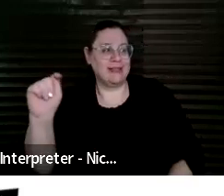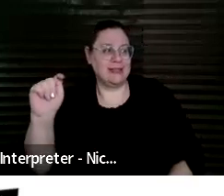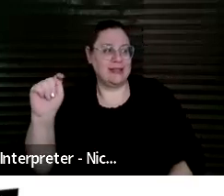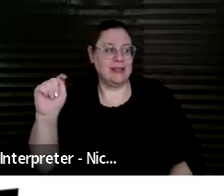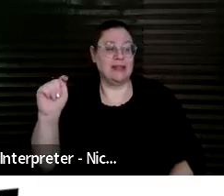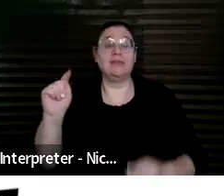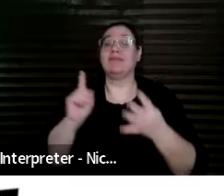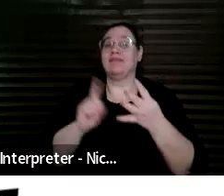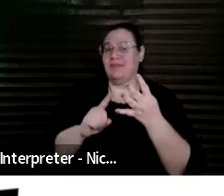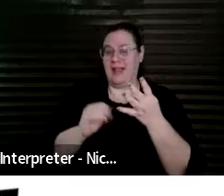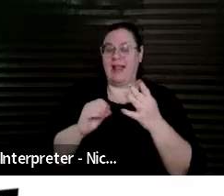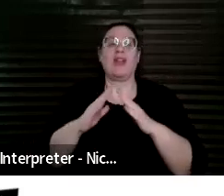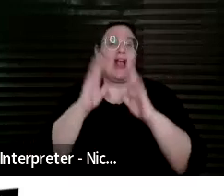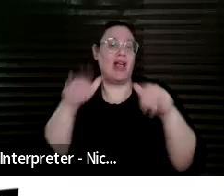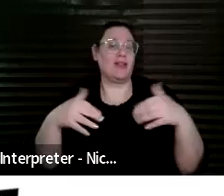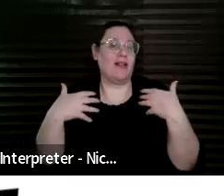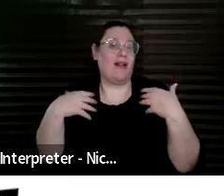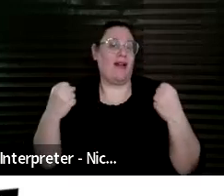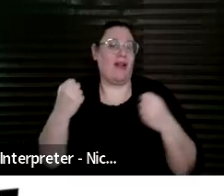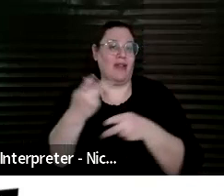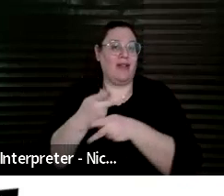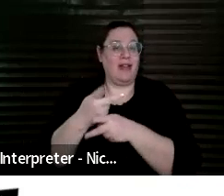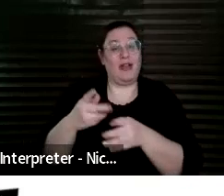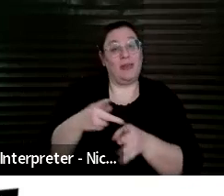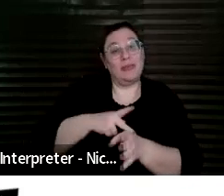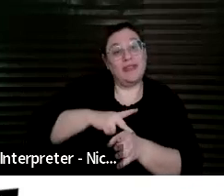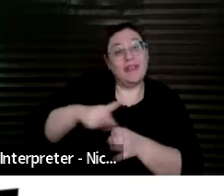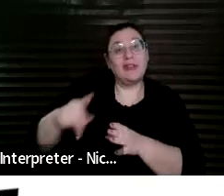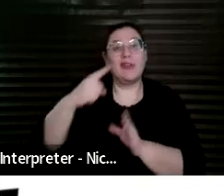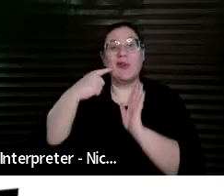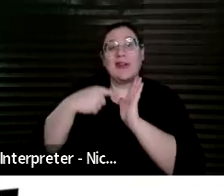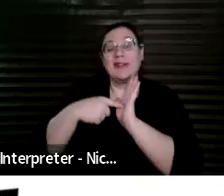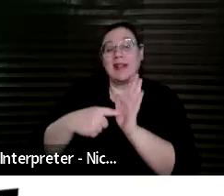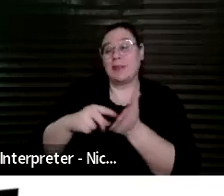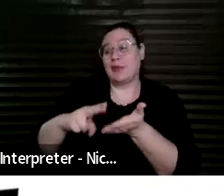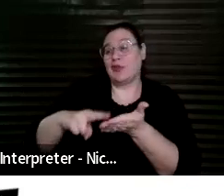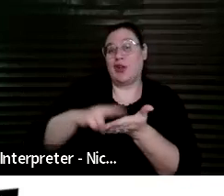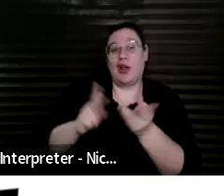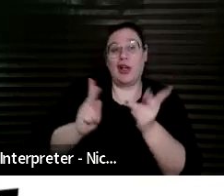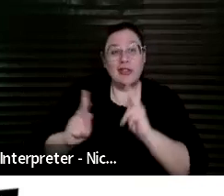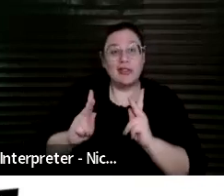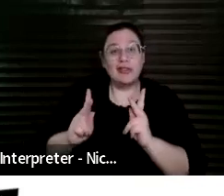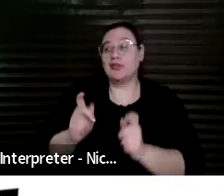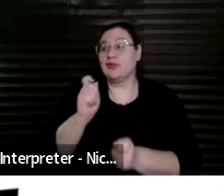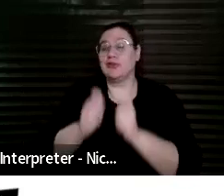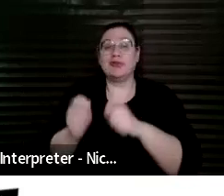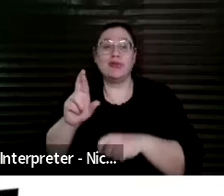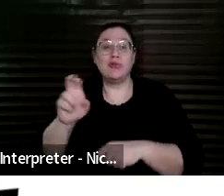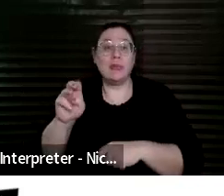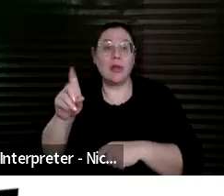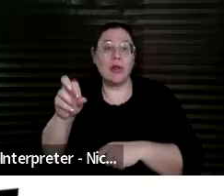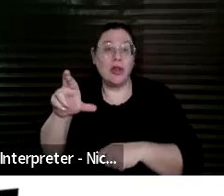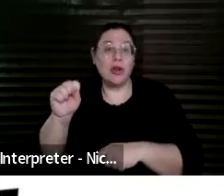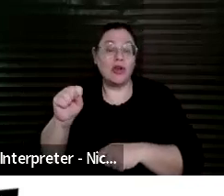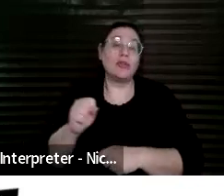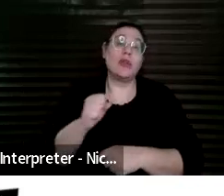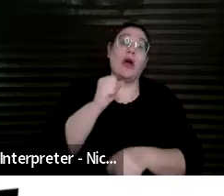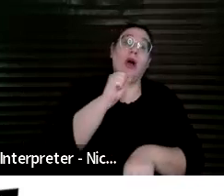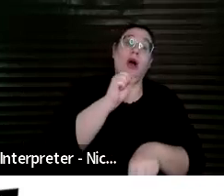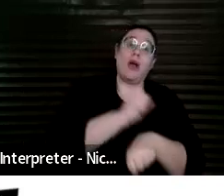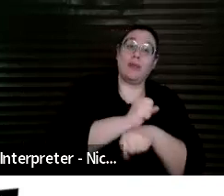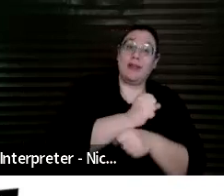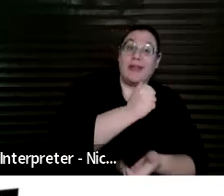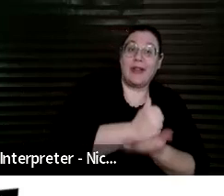as contractors, remodelers, occupational and physical therapists that have training in home